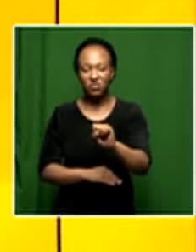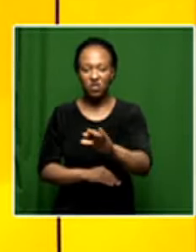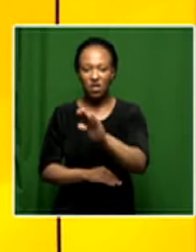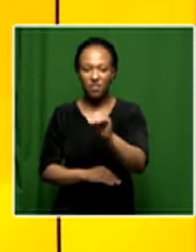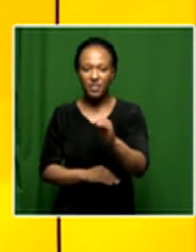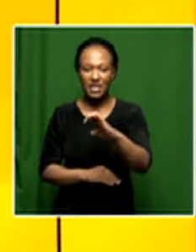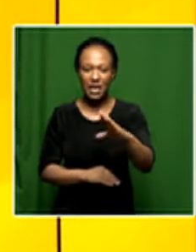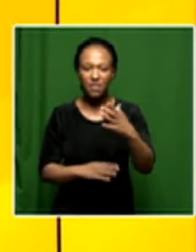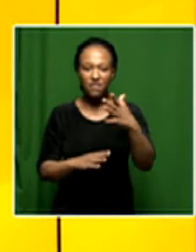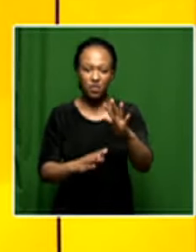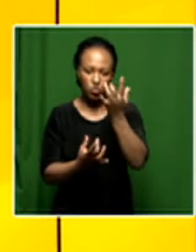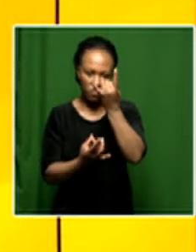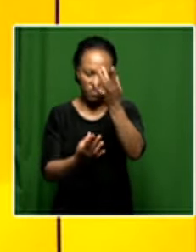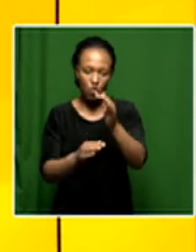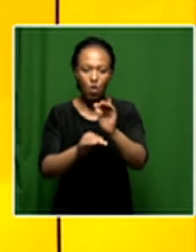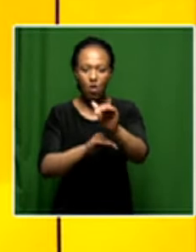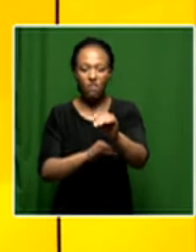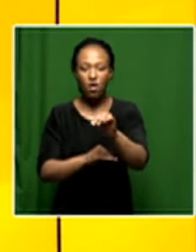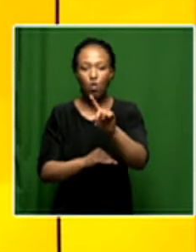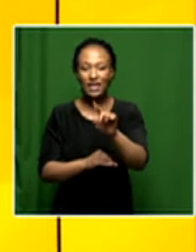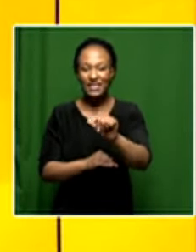The Eastern Cape province has indicated that over